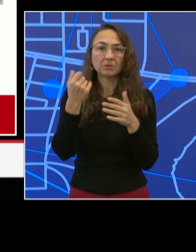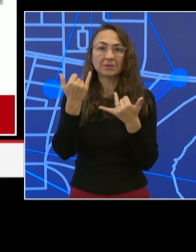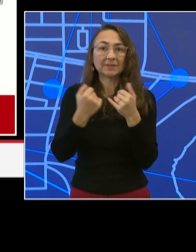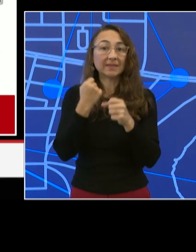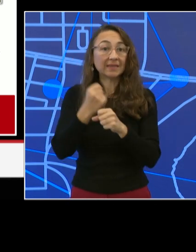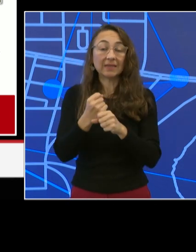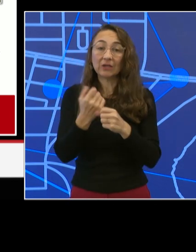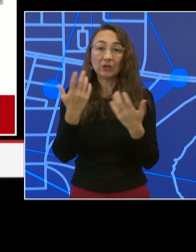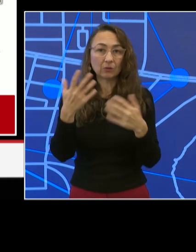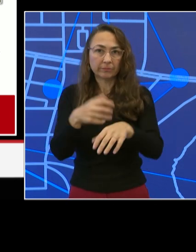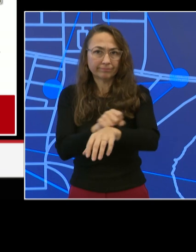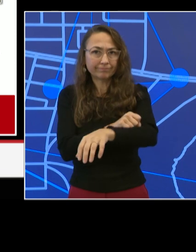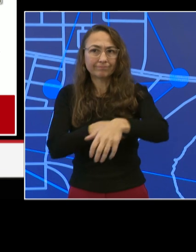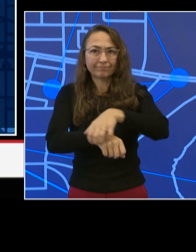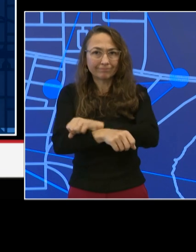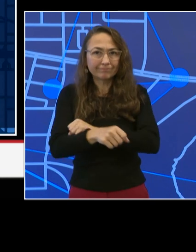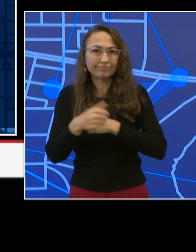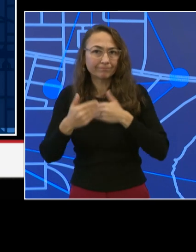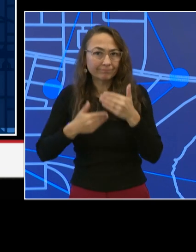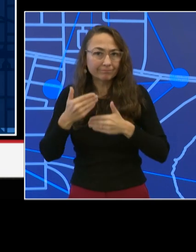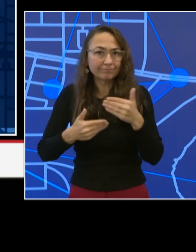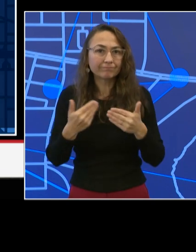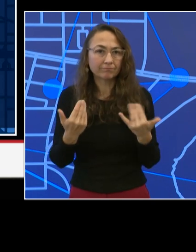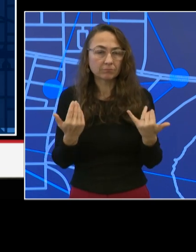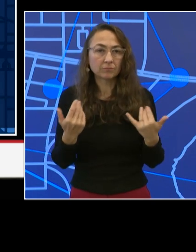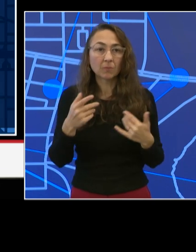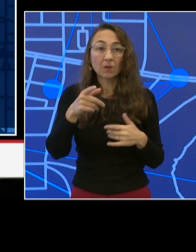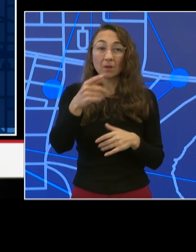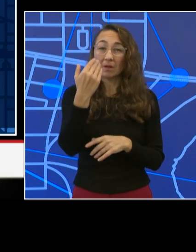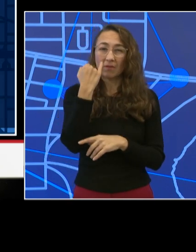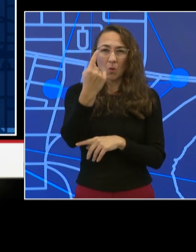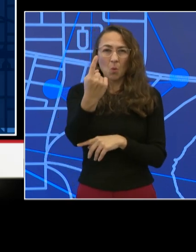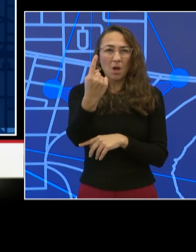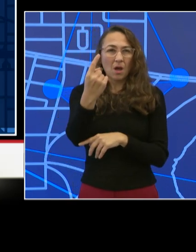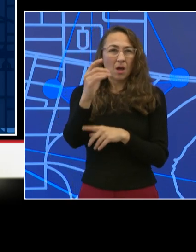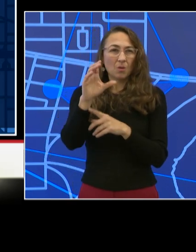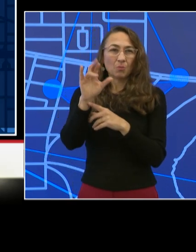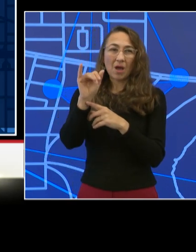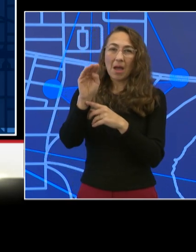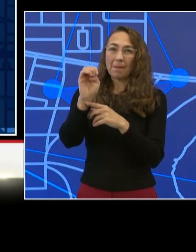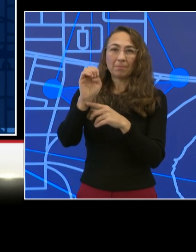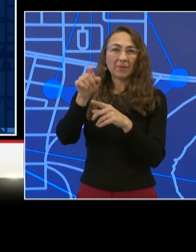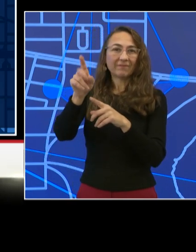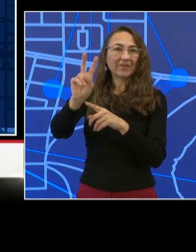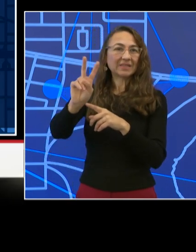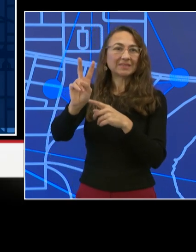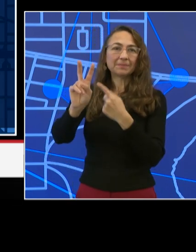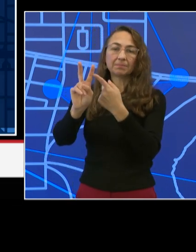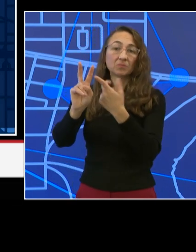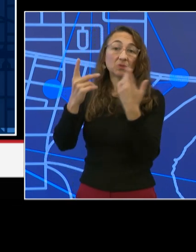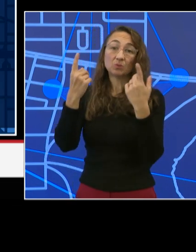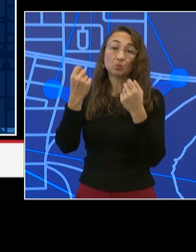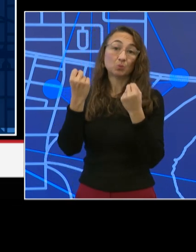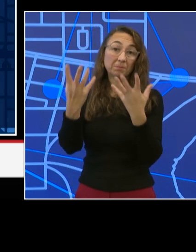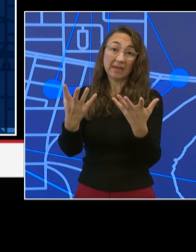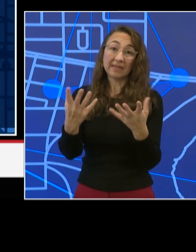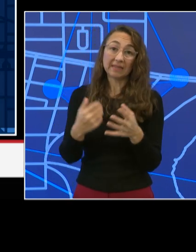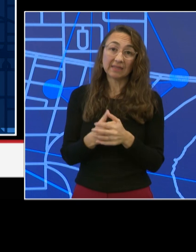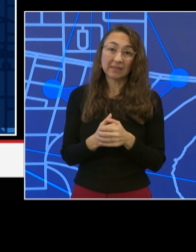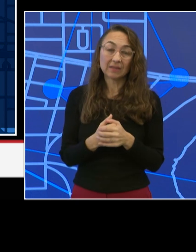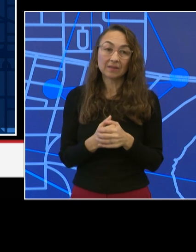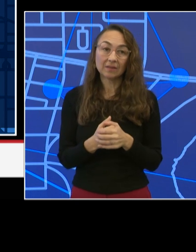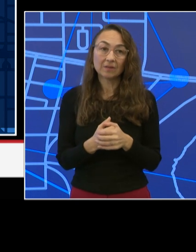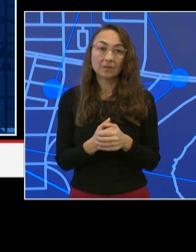is a victim of crime in our city, that is one too many. And so public safety is now and will remain our